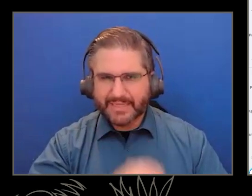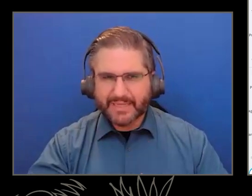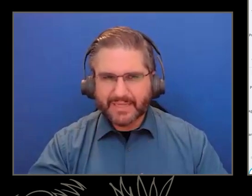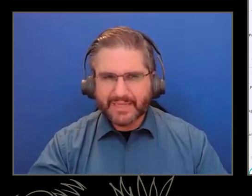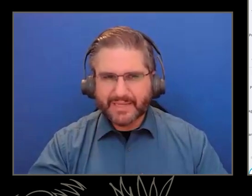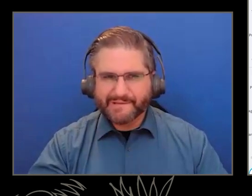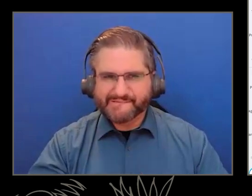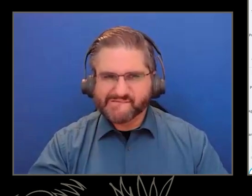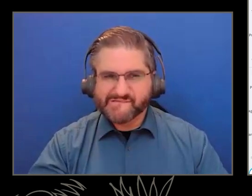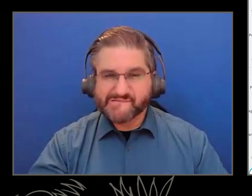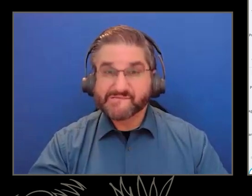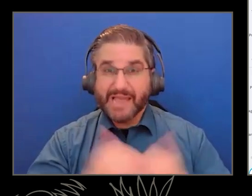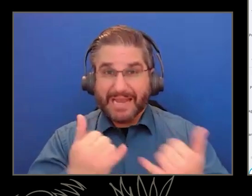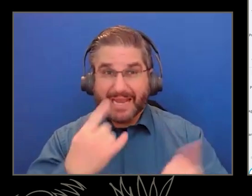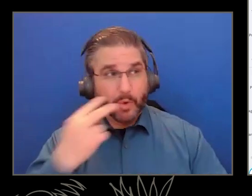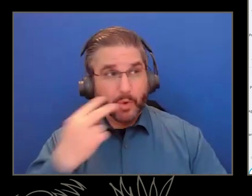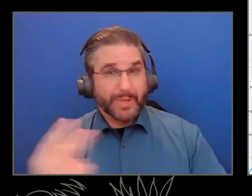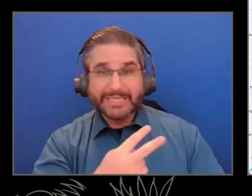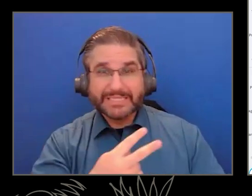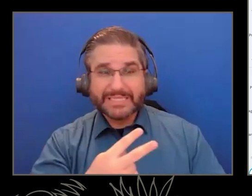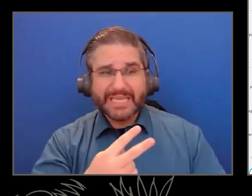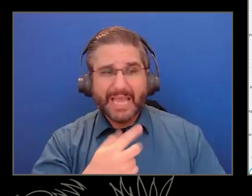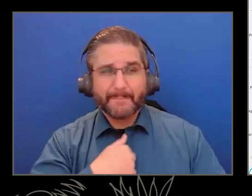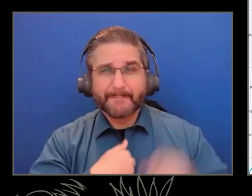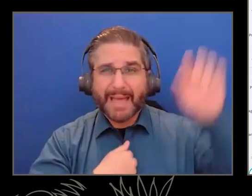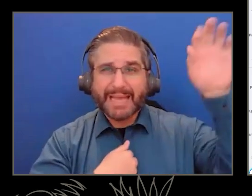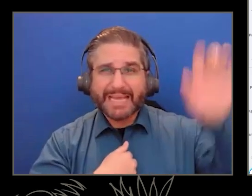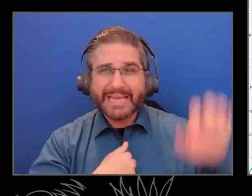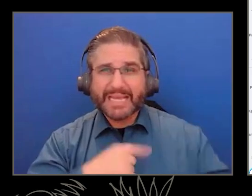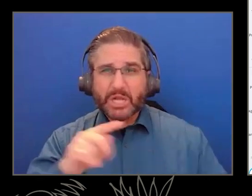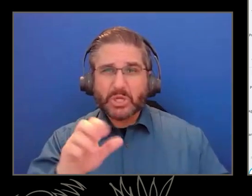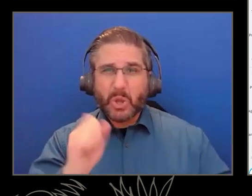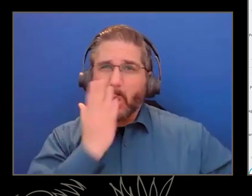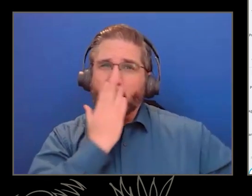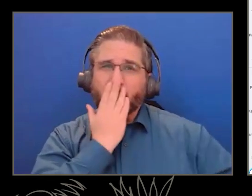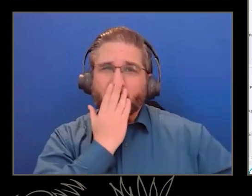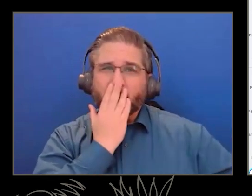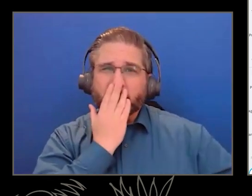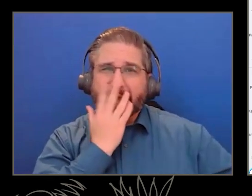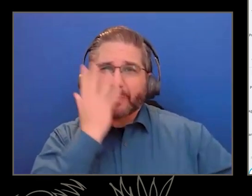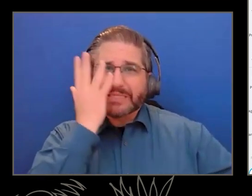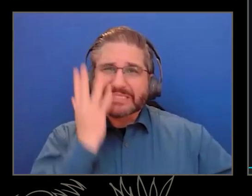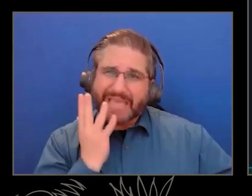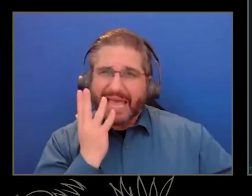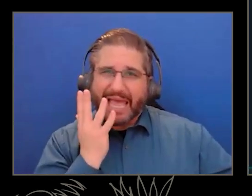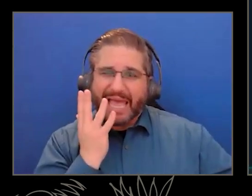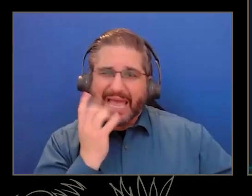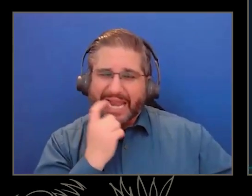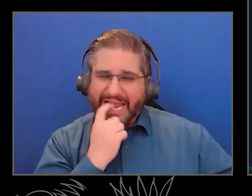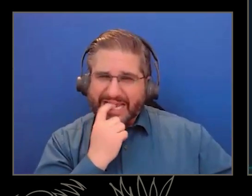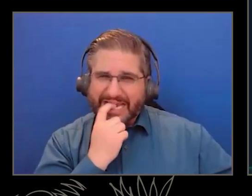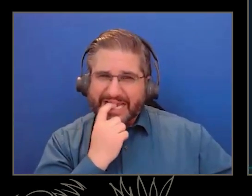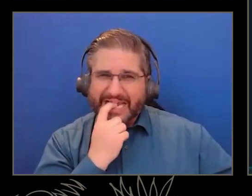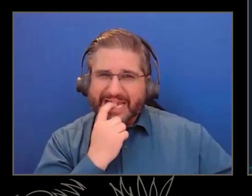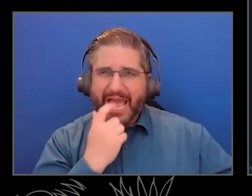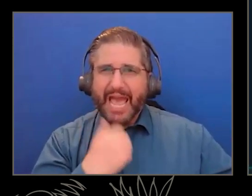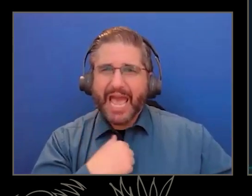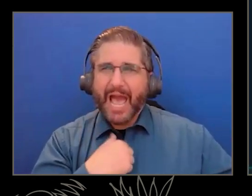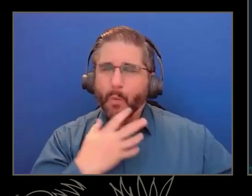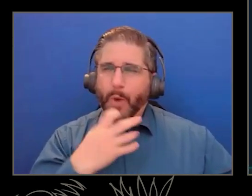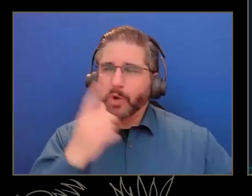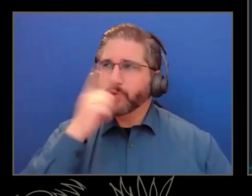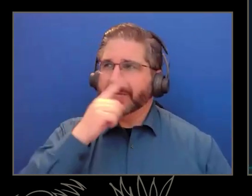Oh, now you guys can see what I was gonna say. How sad. Now it doesn't look like I was doing everything on